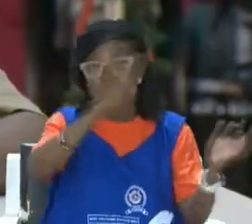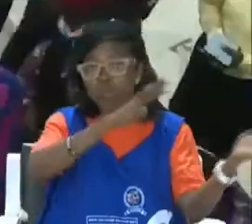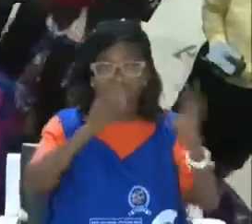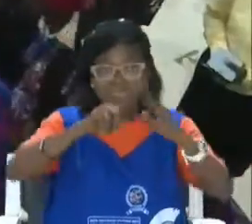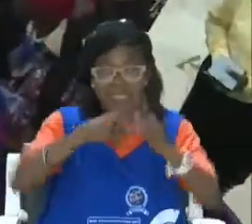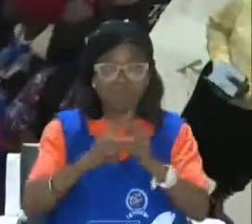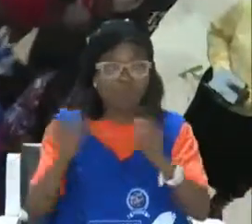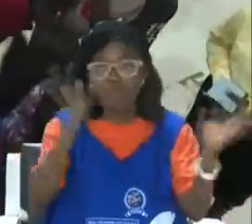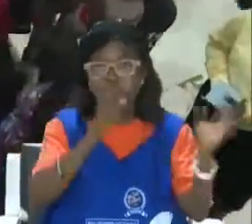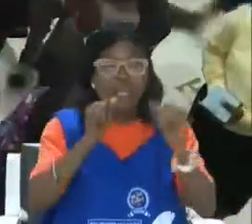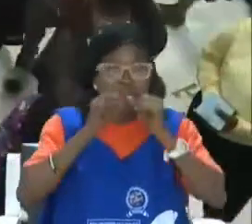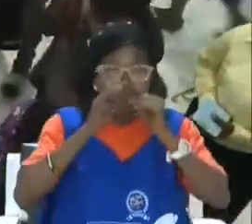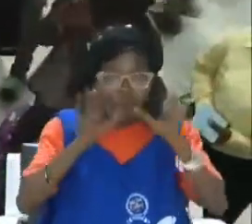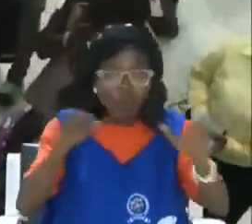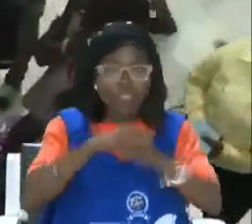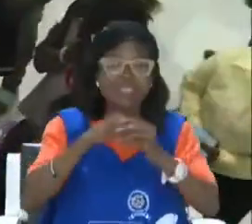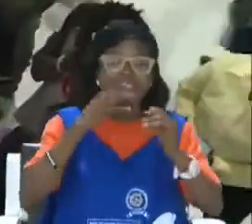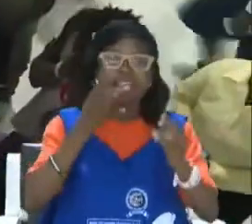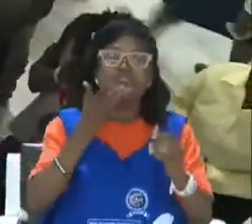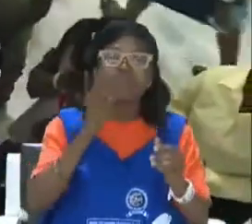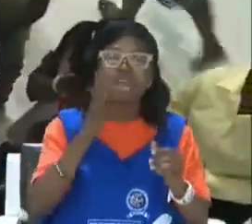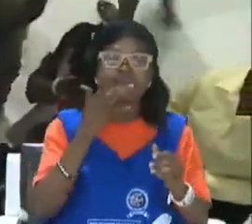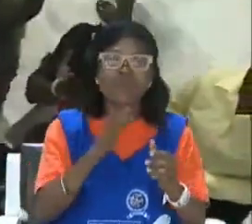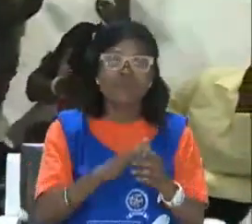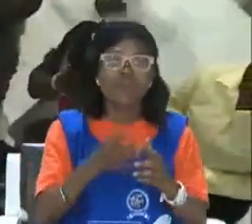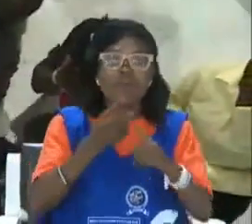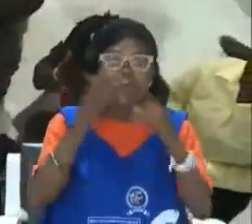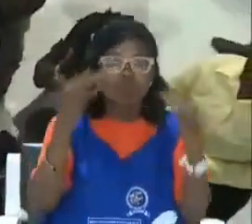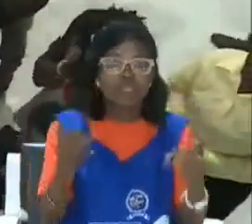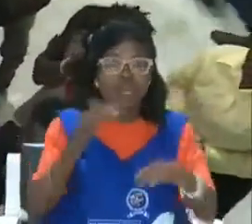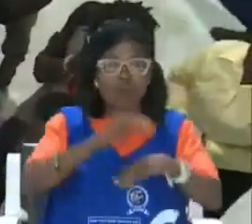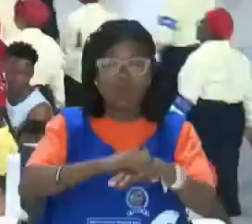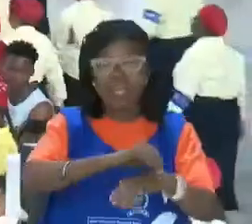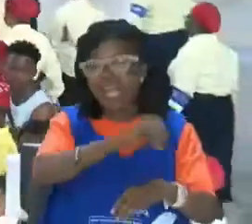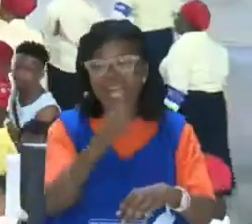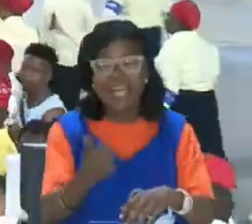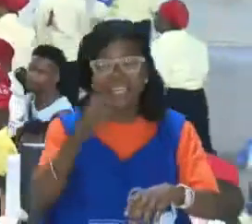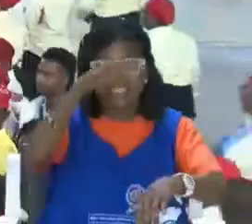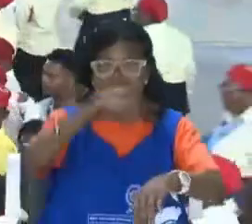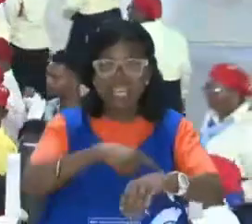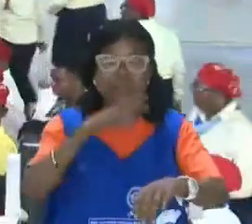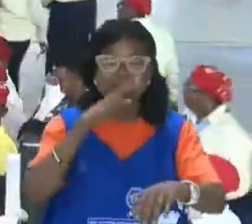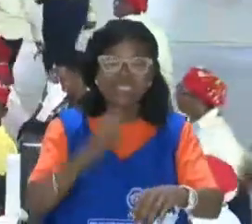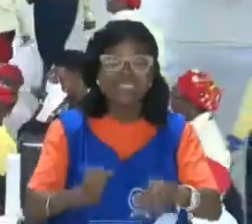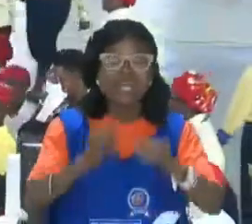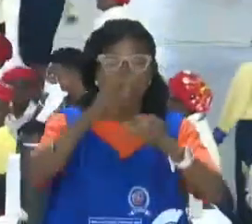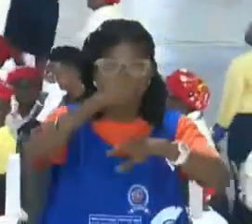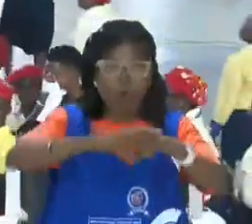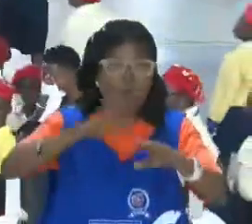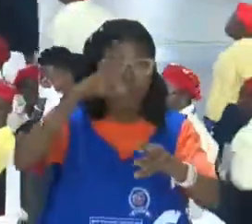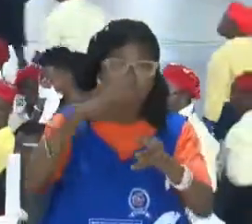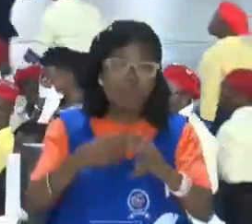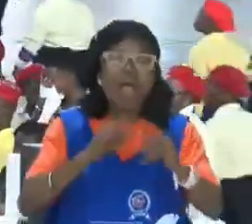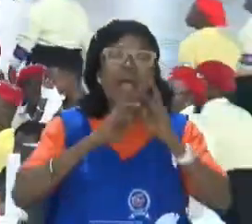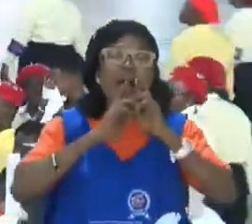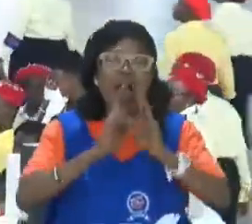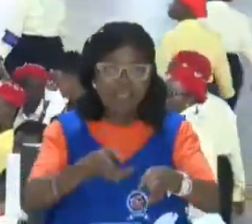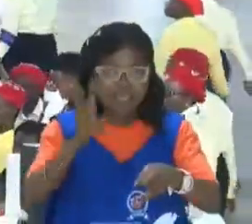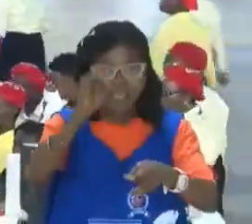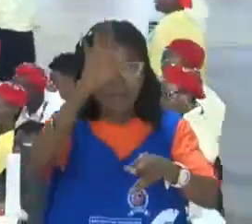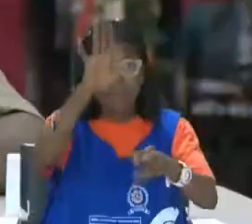let it blow in their favor. And from now on, any time they cry unto you, please answer them by